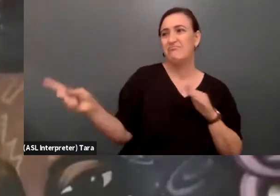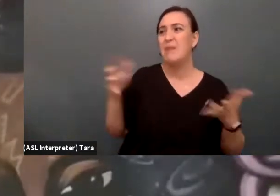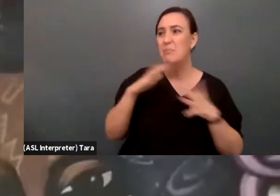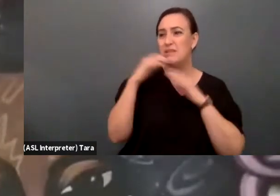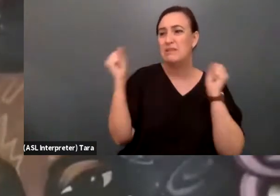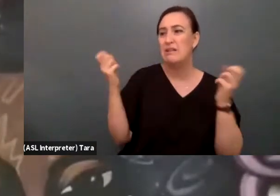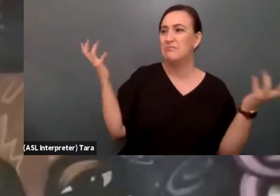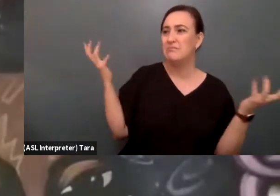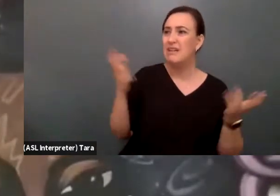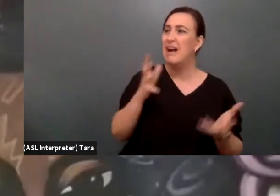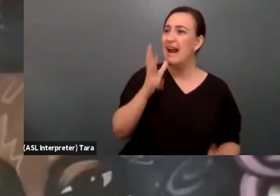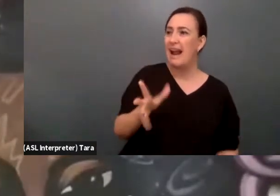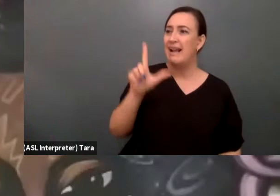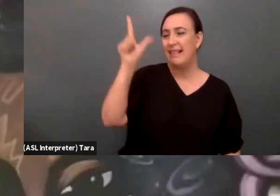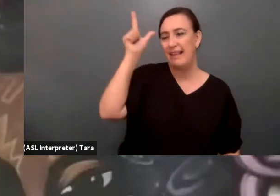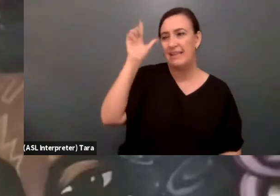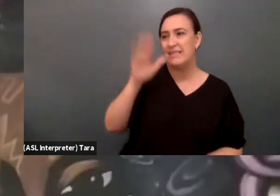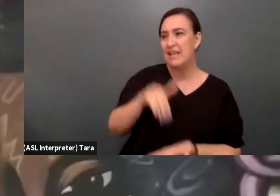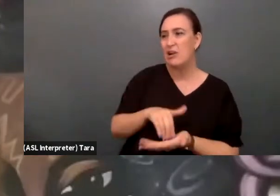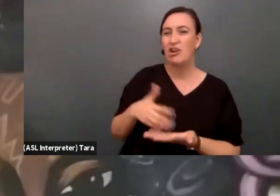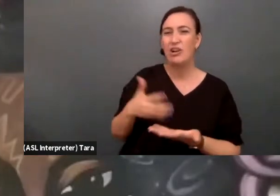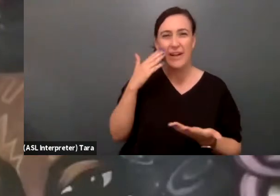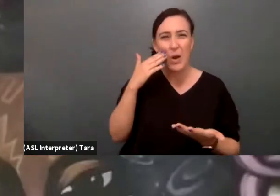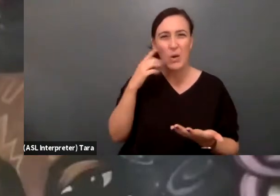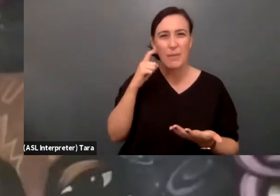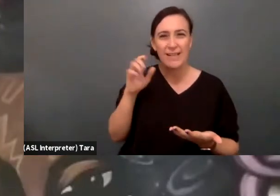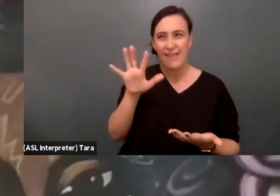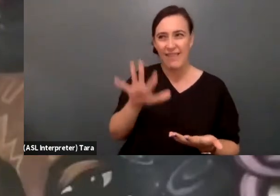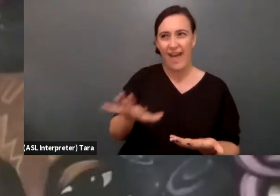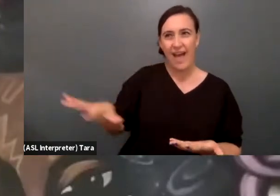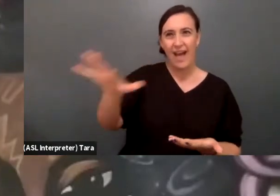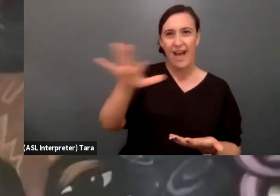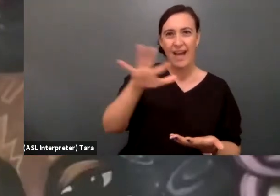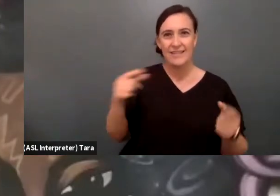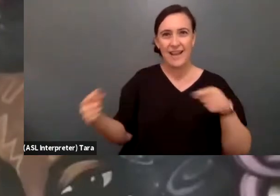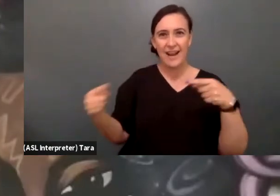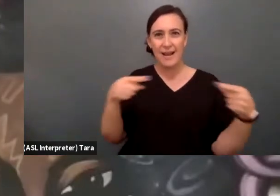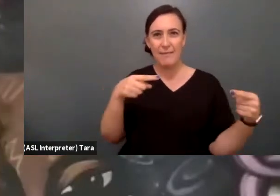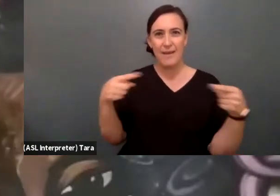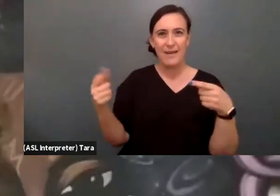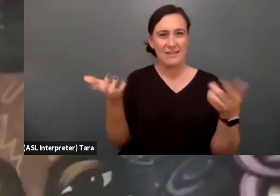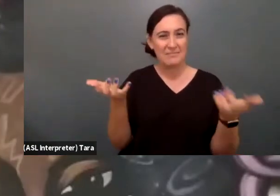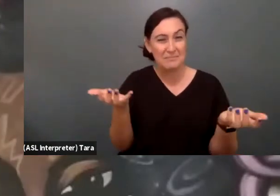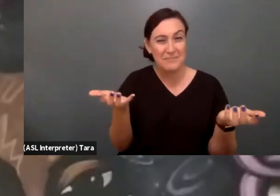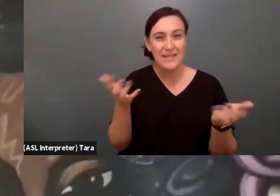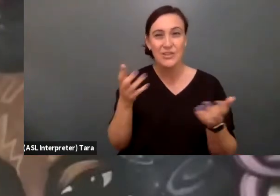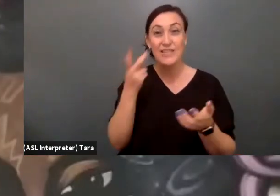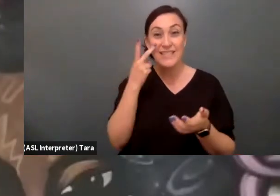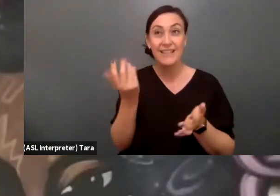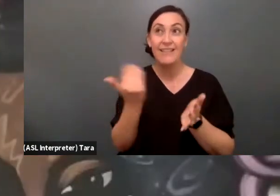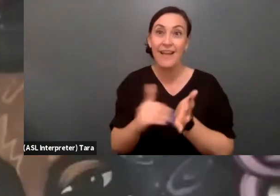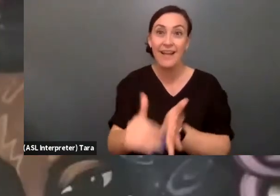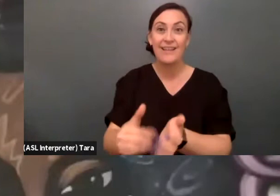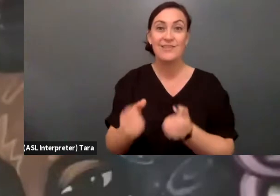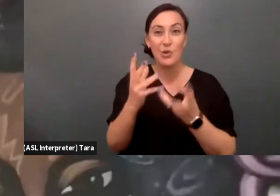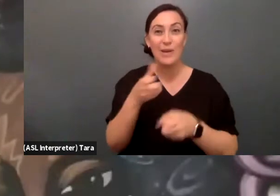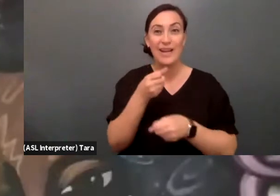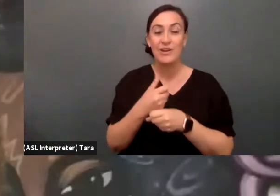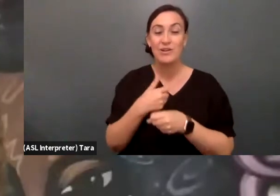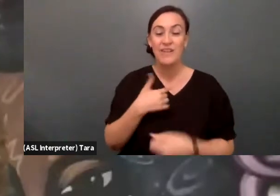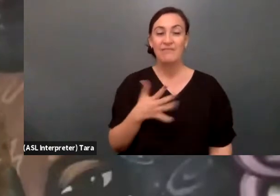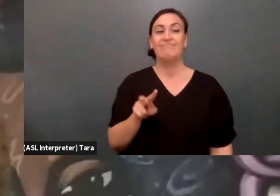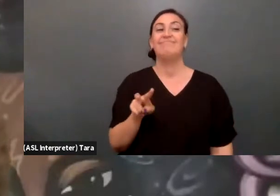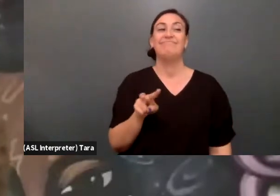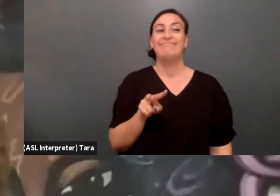Lincoln Center. And witnessing that year after year and really feeling like powerless in